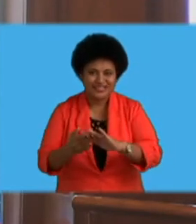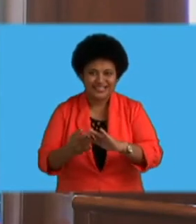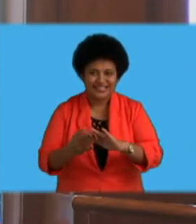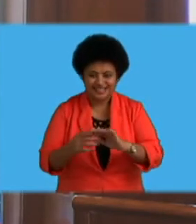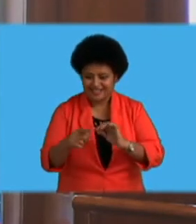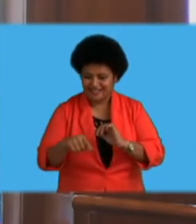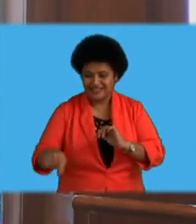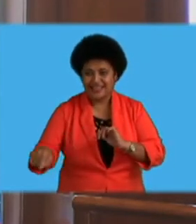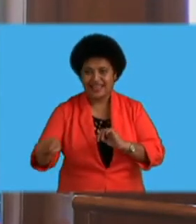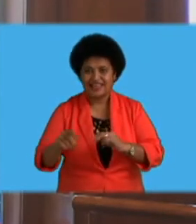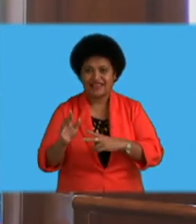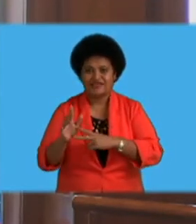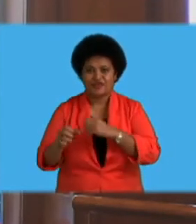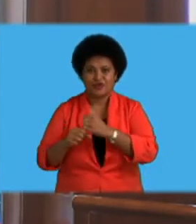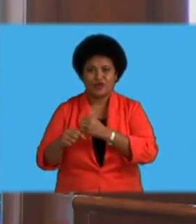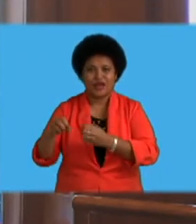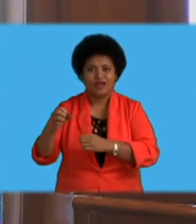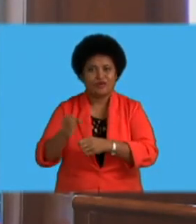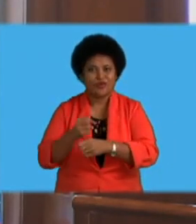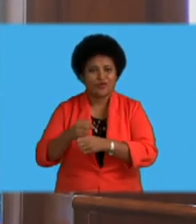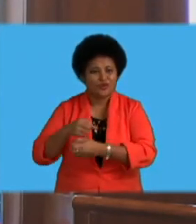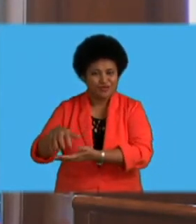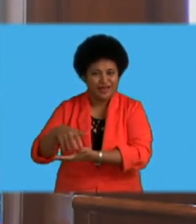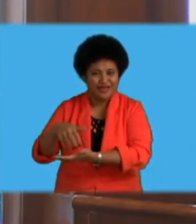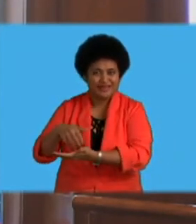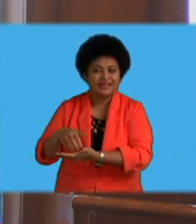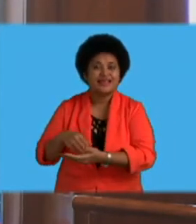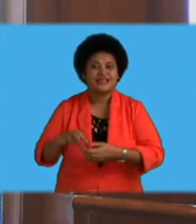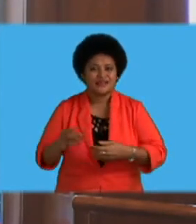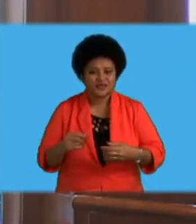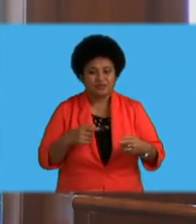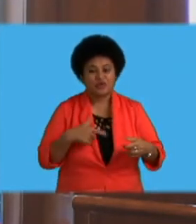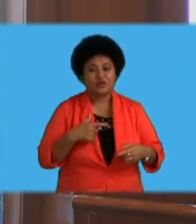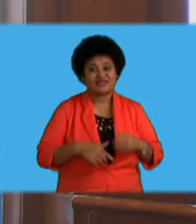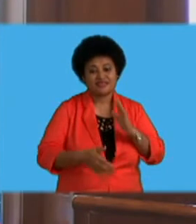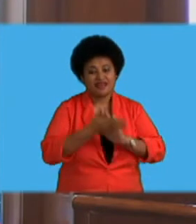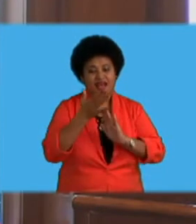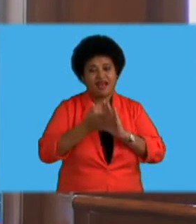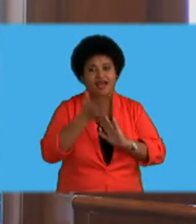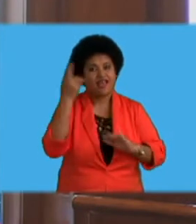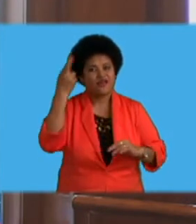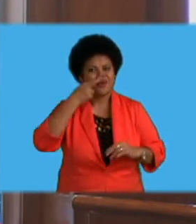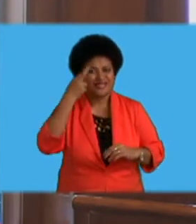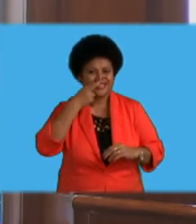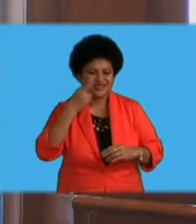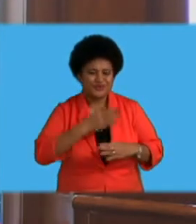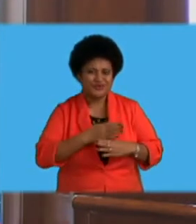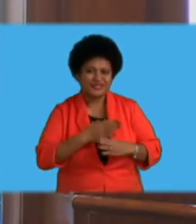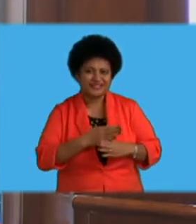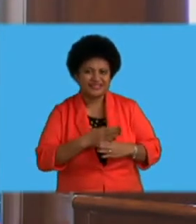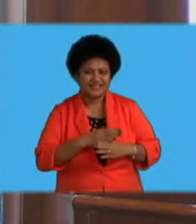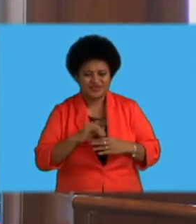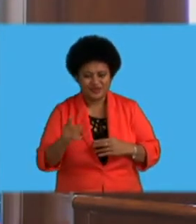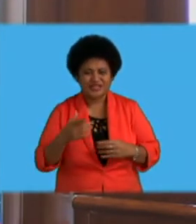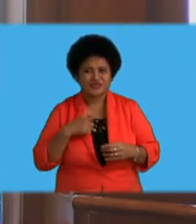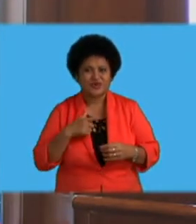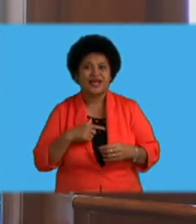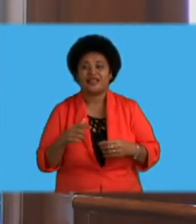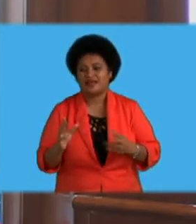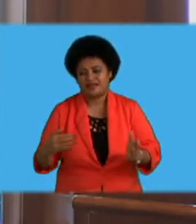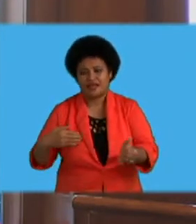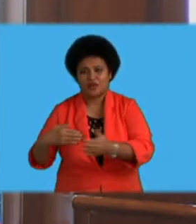the Ministry values the safety of workers that are involved in such high-risk operations, and something which I know the